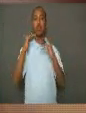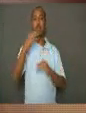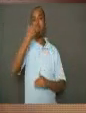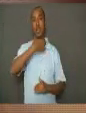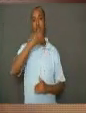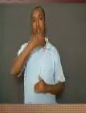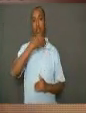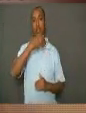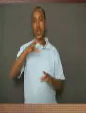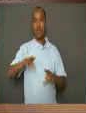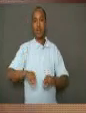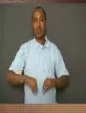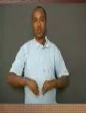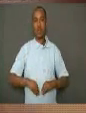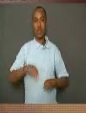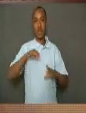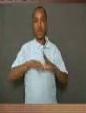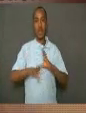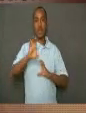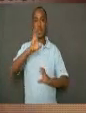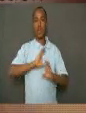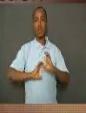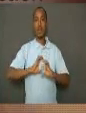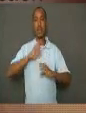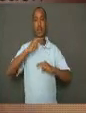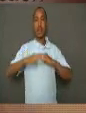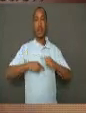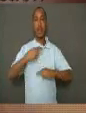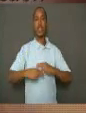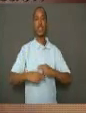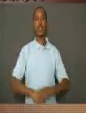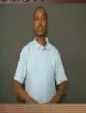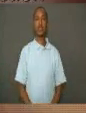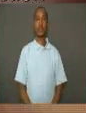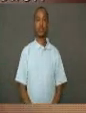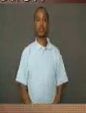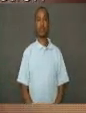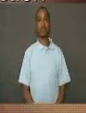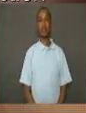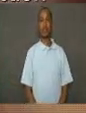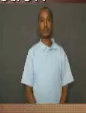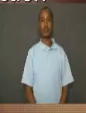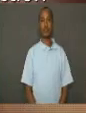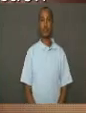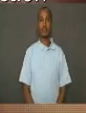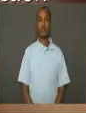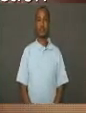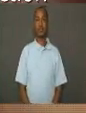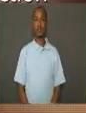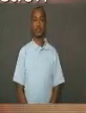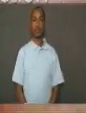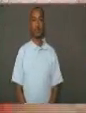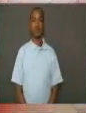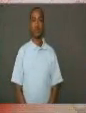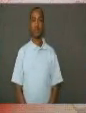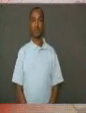of heat absorbed and released in a chemical reaction.